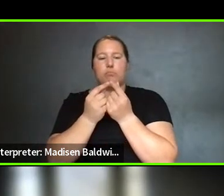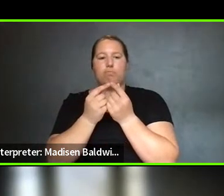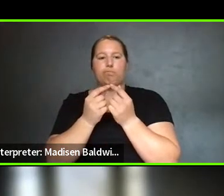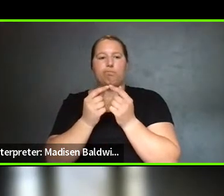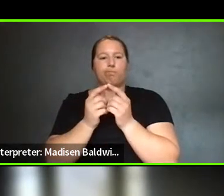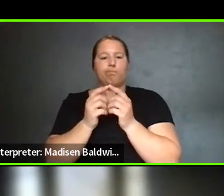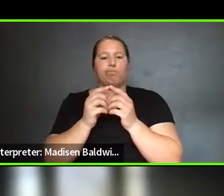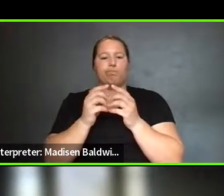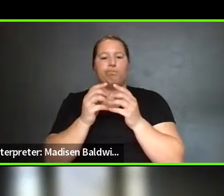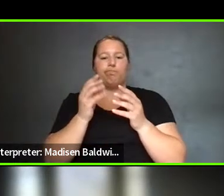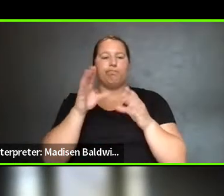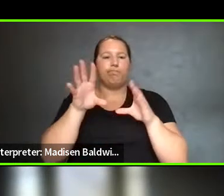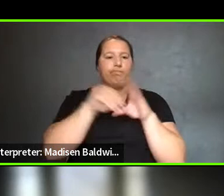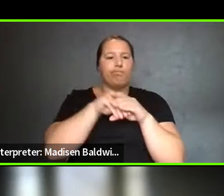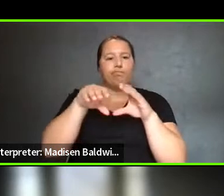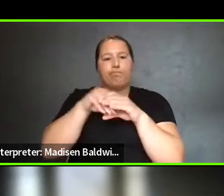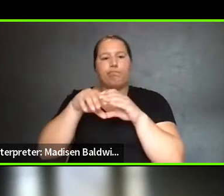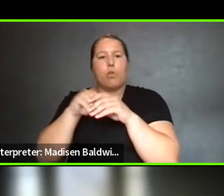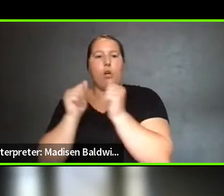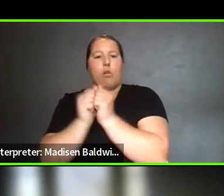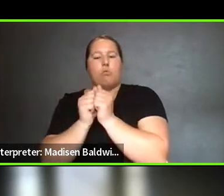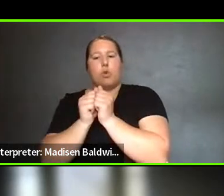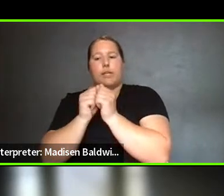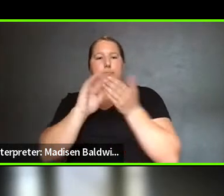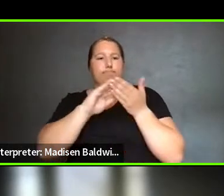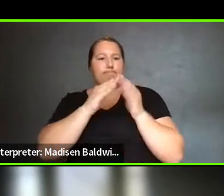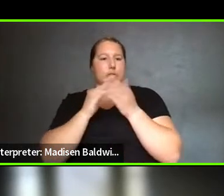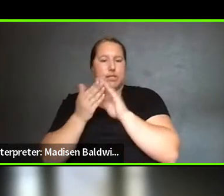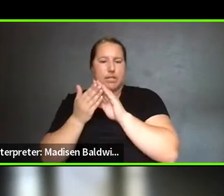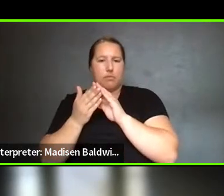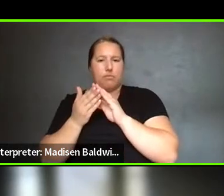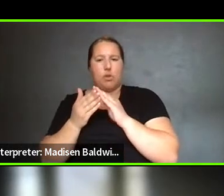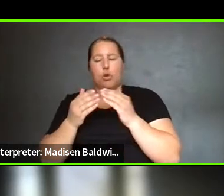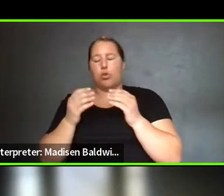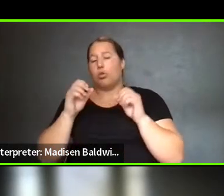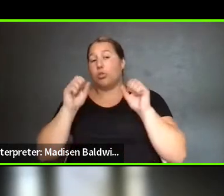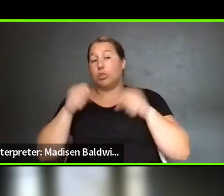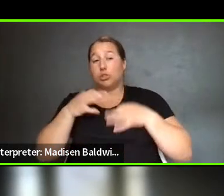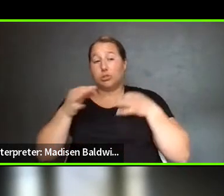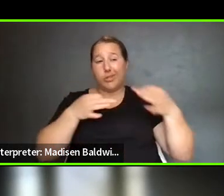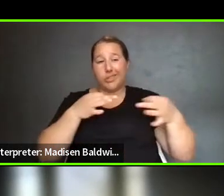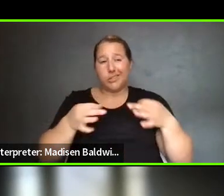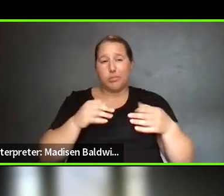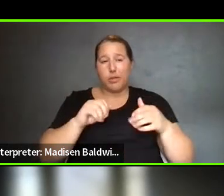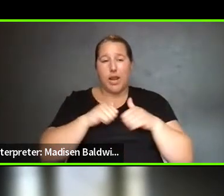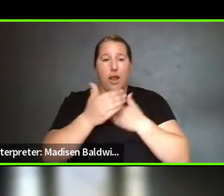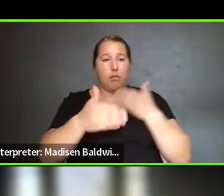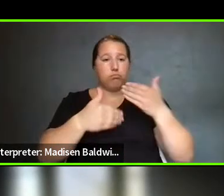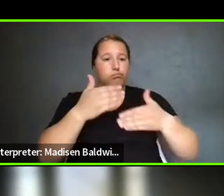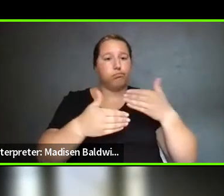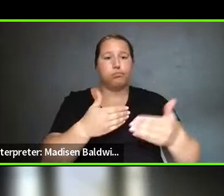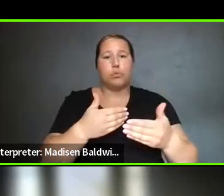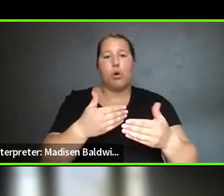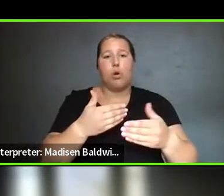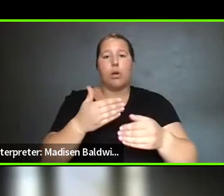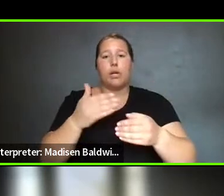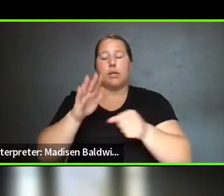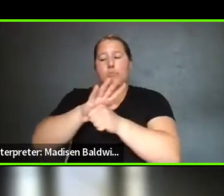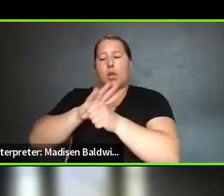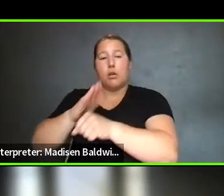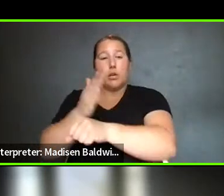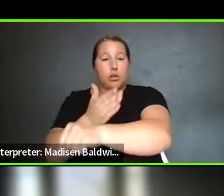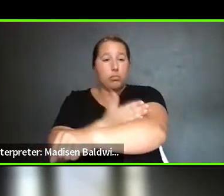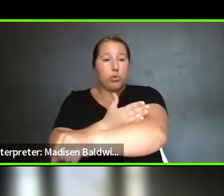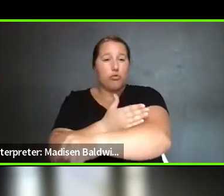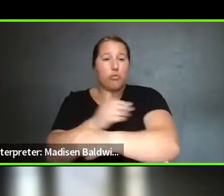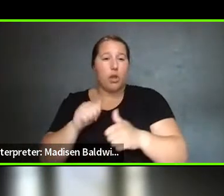kind of highlight of how things are going with that relationship and maybe an area of improvement, I'd love to hear about that.